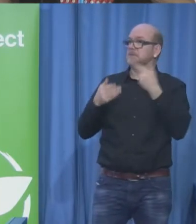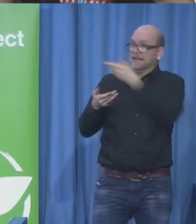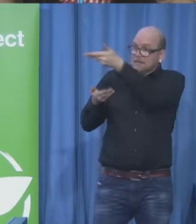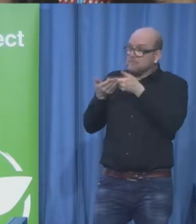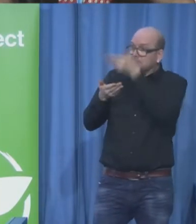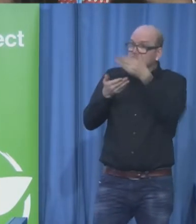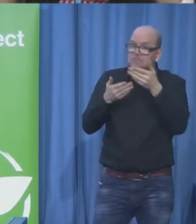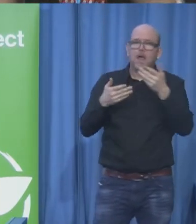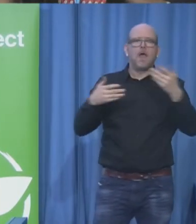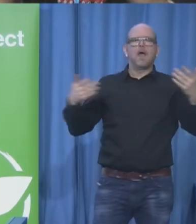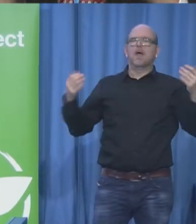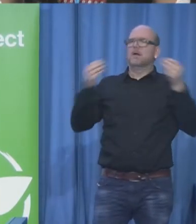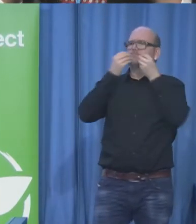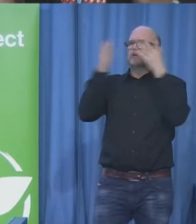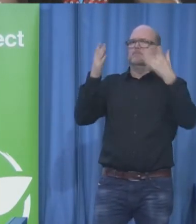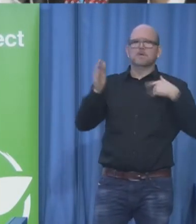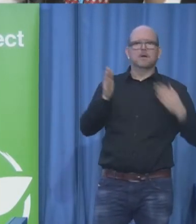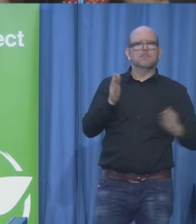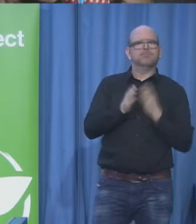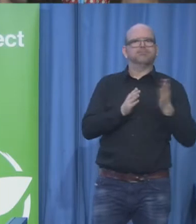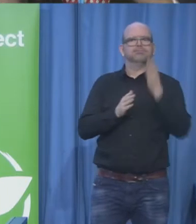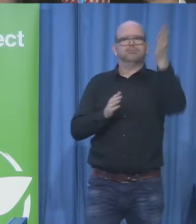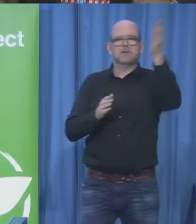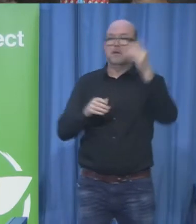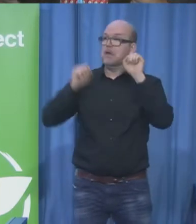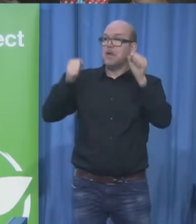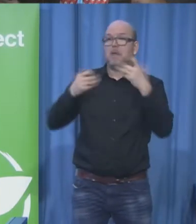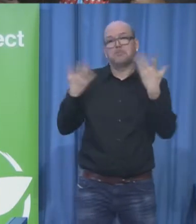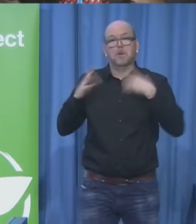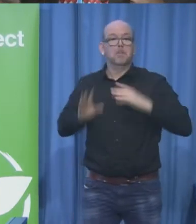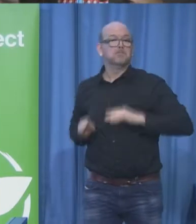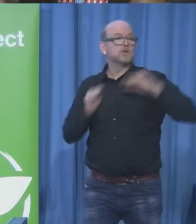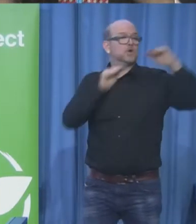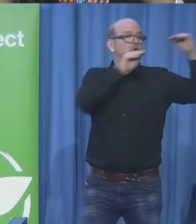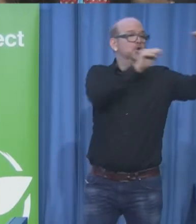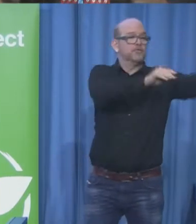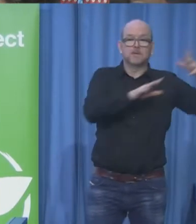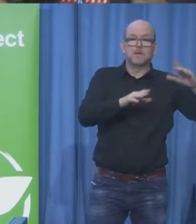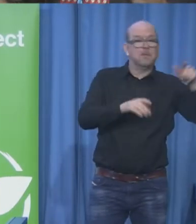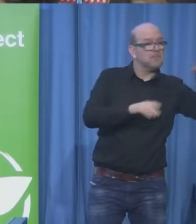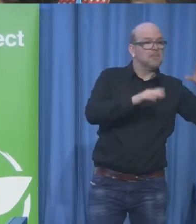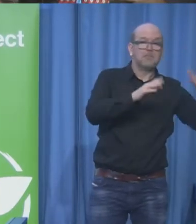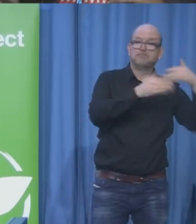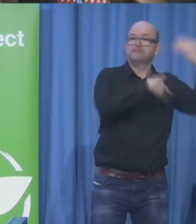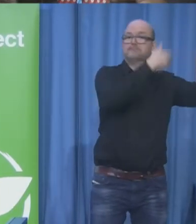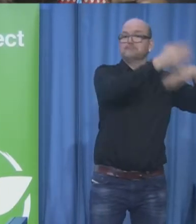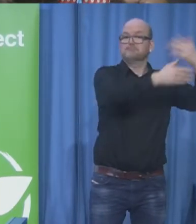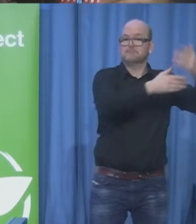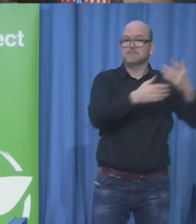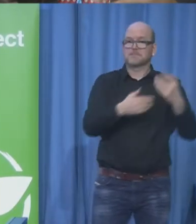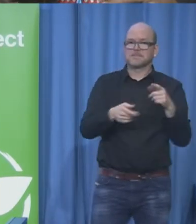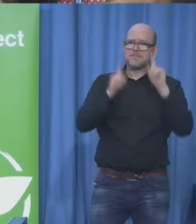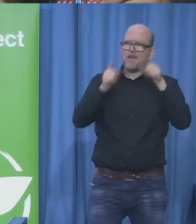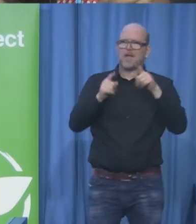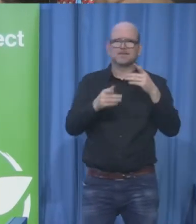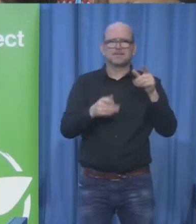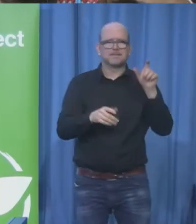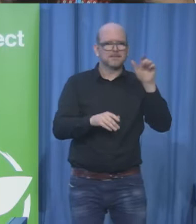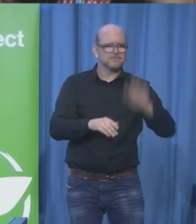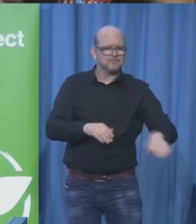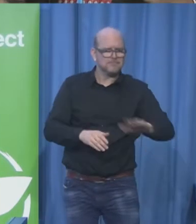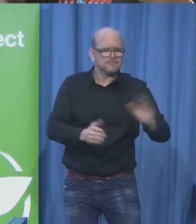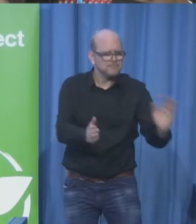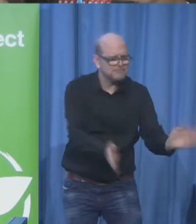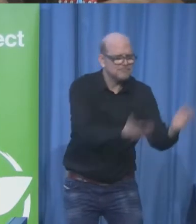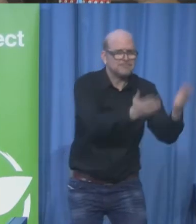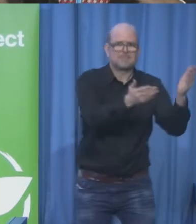You tend to find that the people that struggle the most when they're young thrive as they get older. Because you